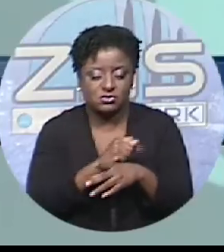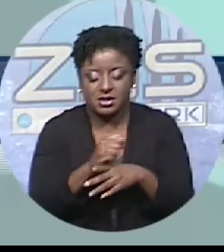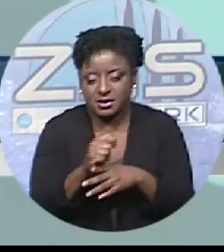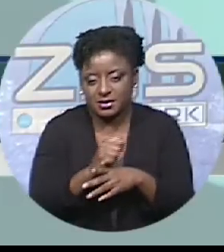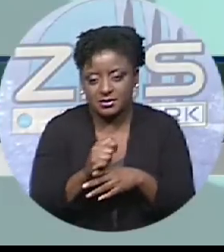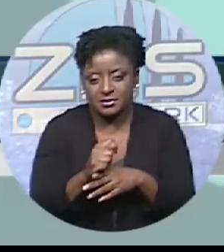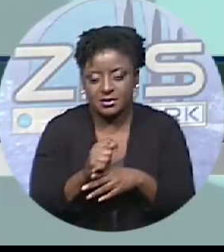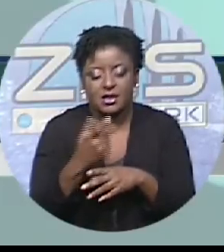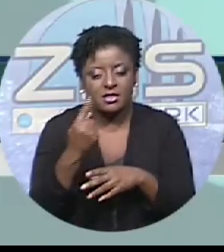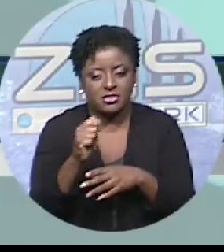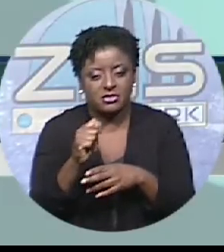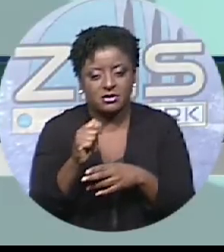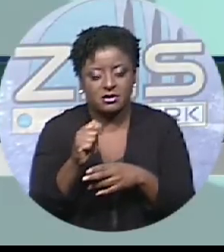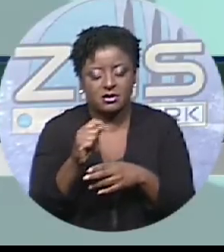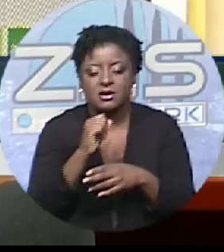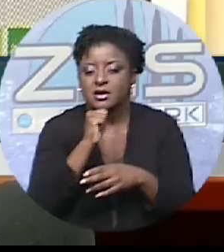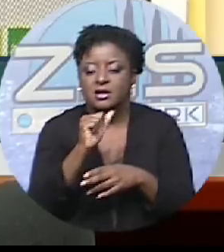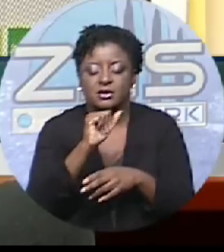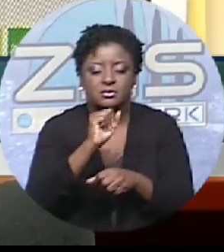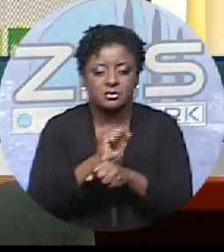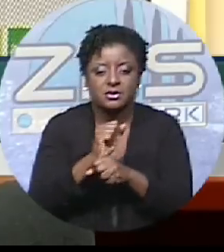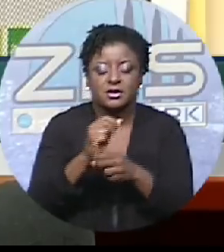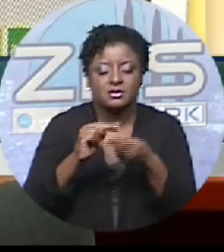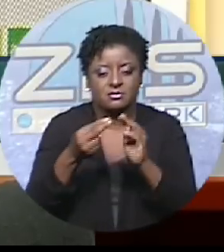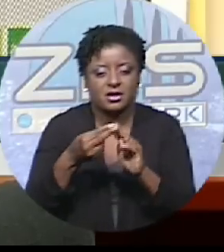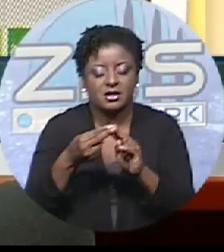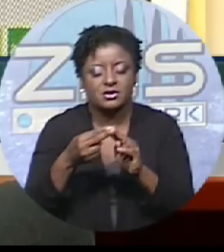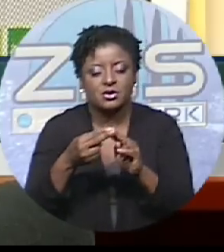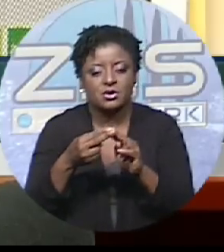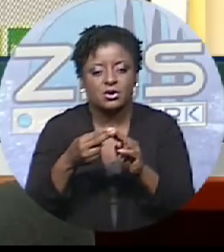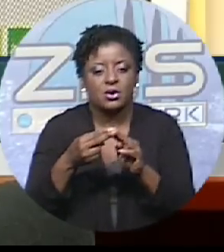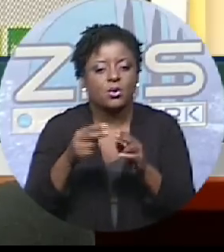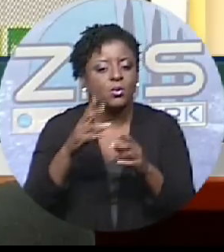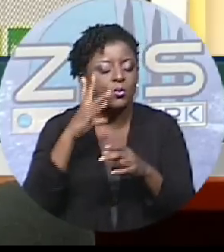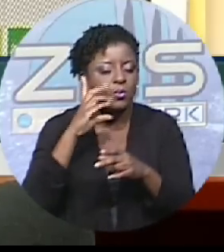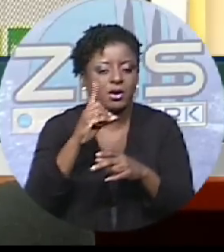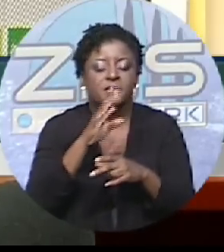the unemployment rate would have been higher. From